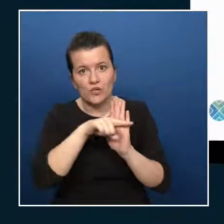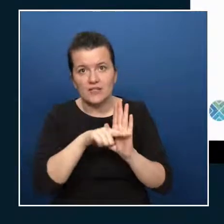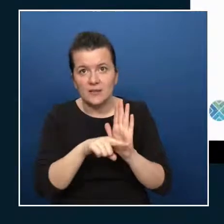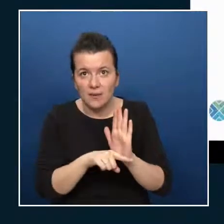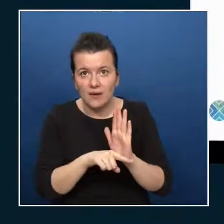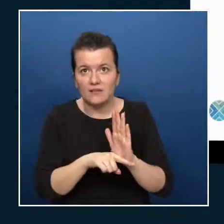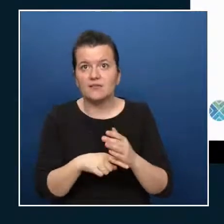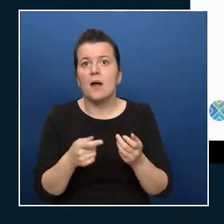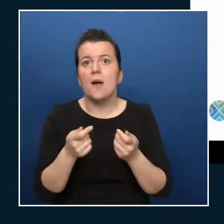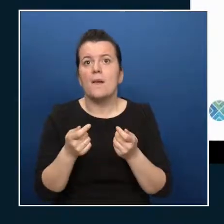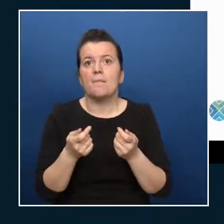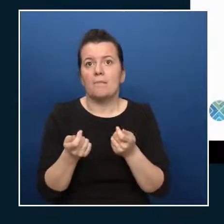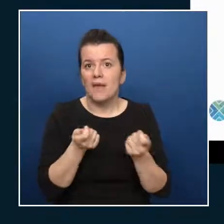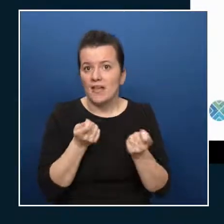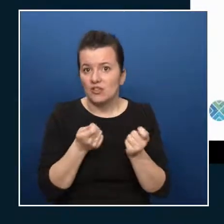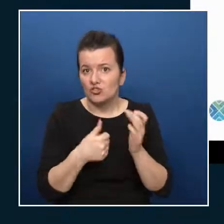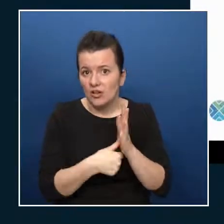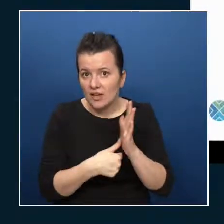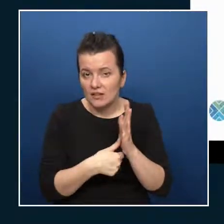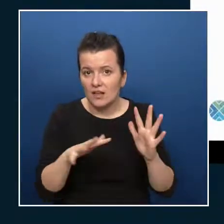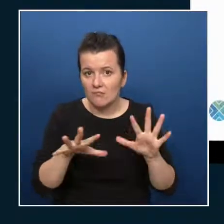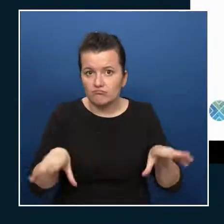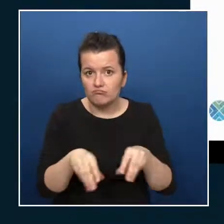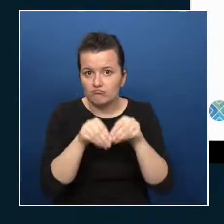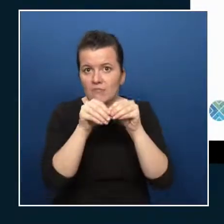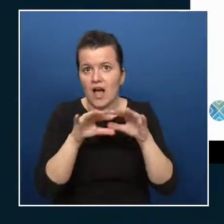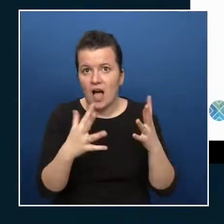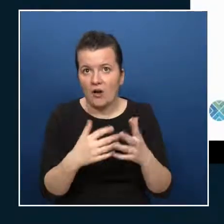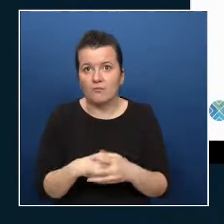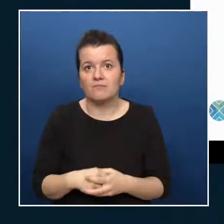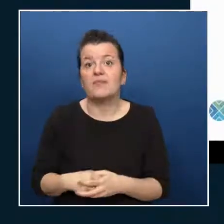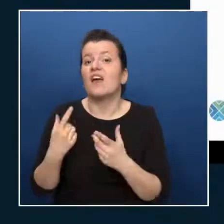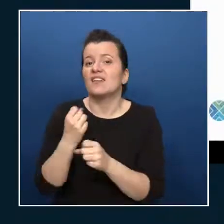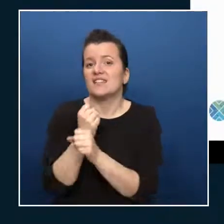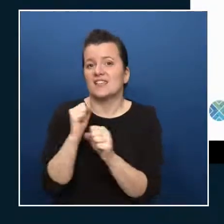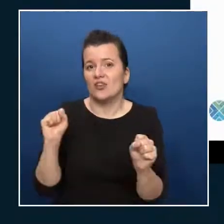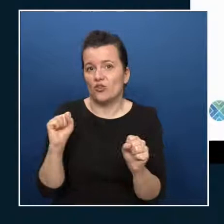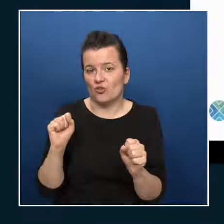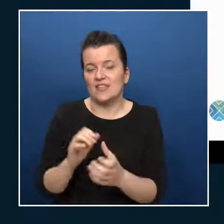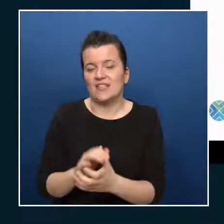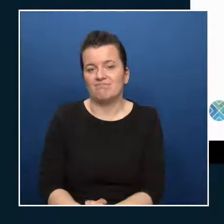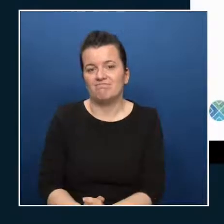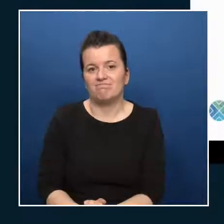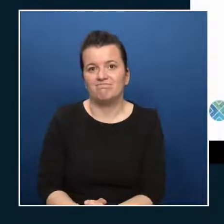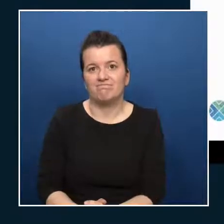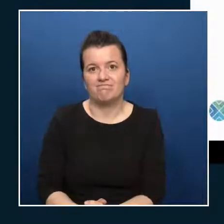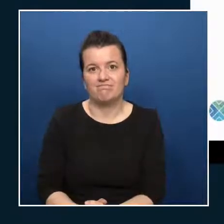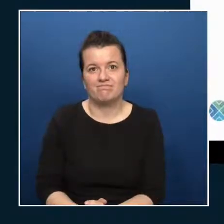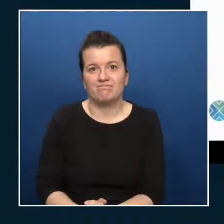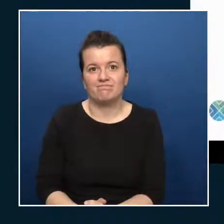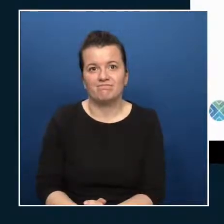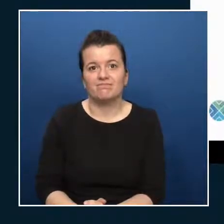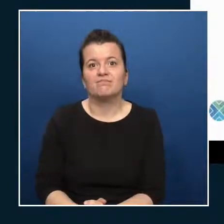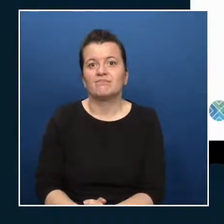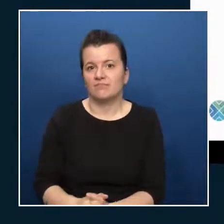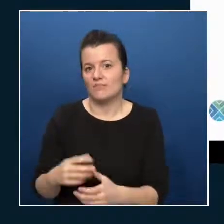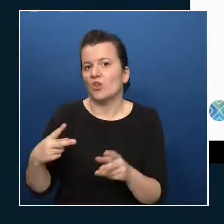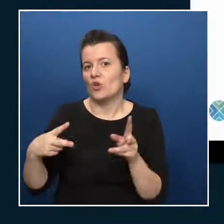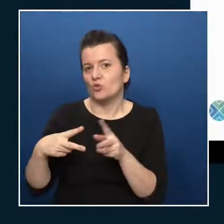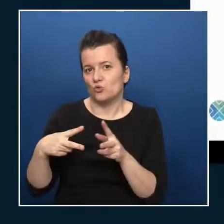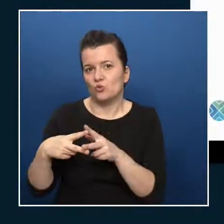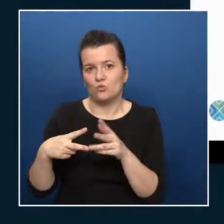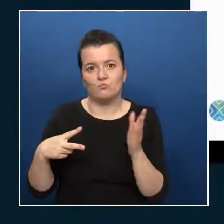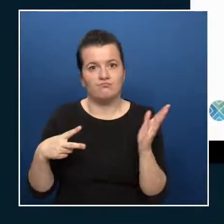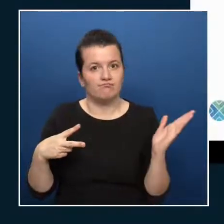That will become clearer in a later stage. And we talked about security, specifically multi-factor